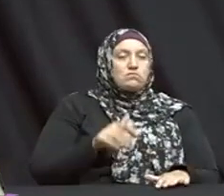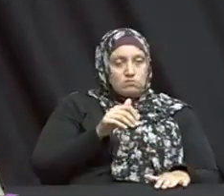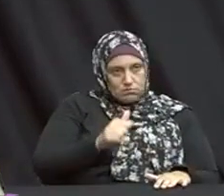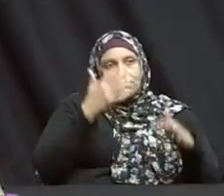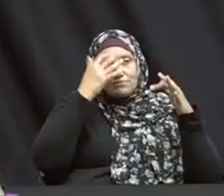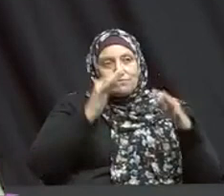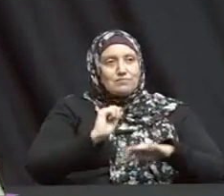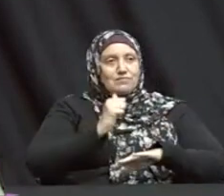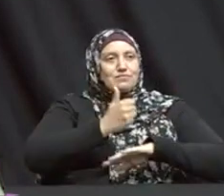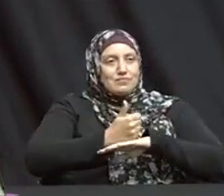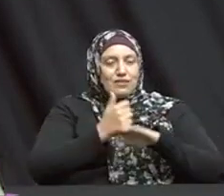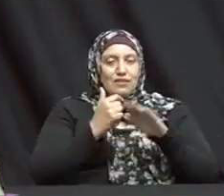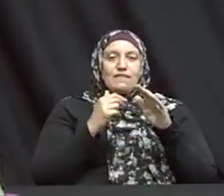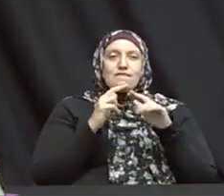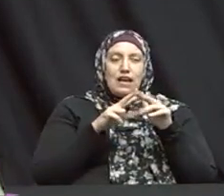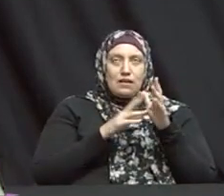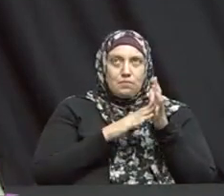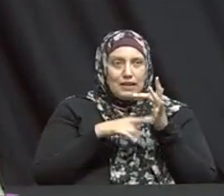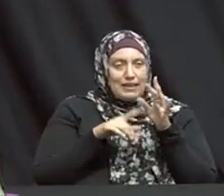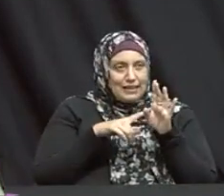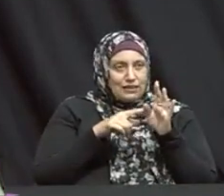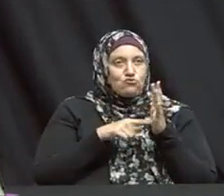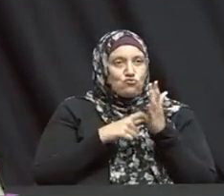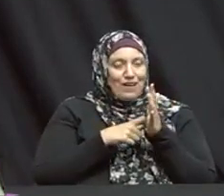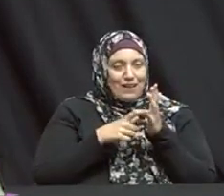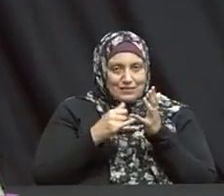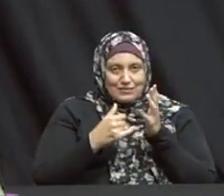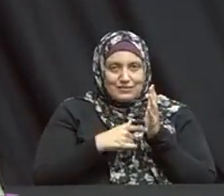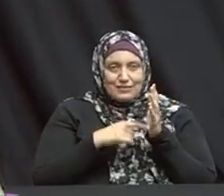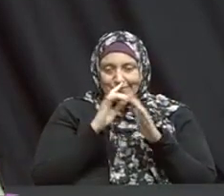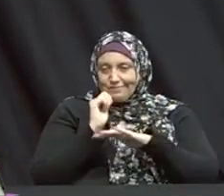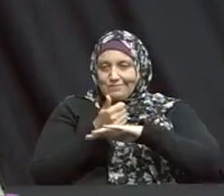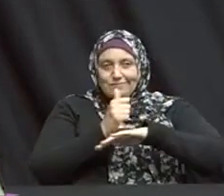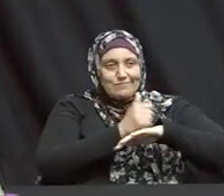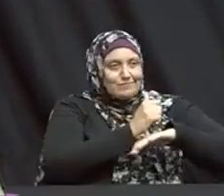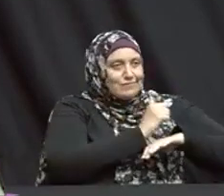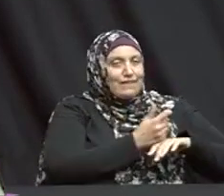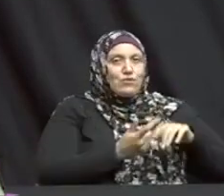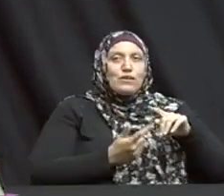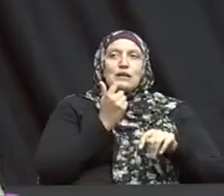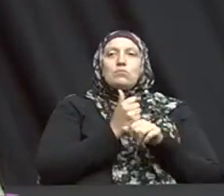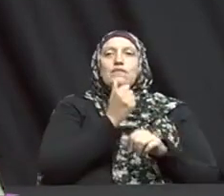and structure it so that, for example, if they had two sons and one daughter